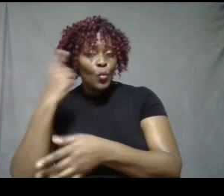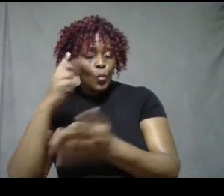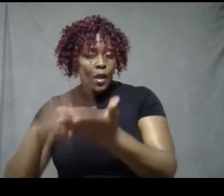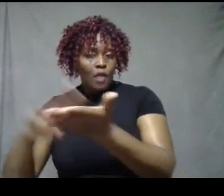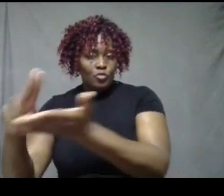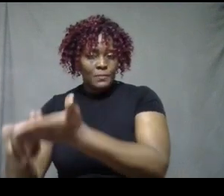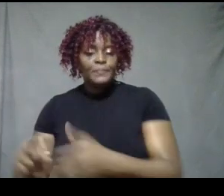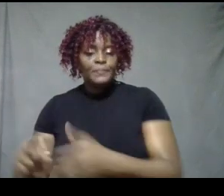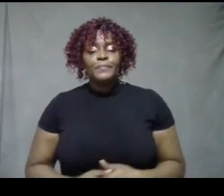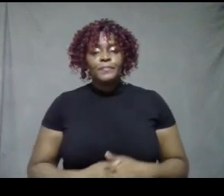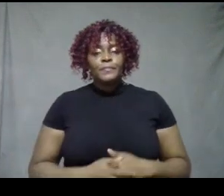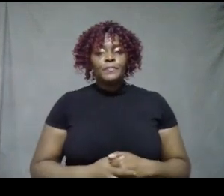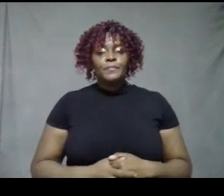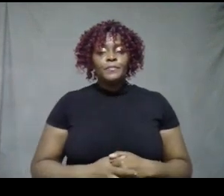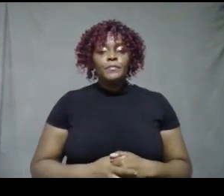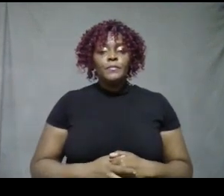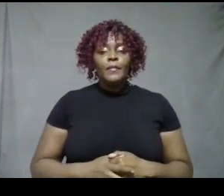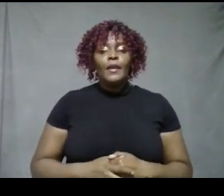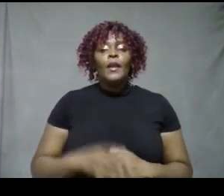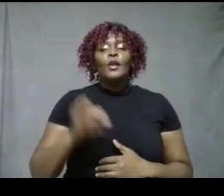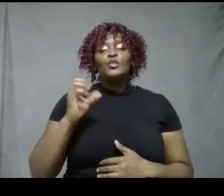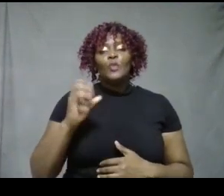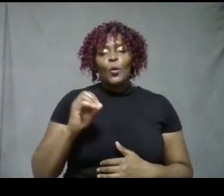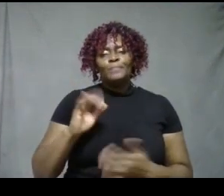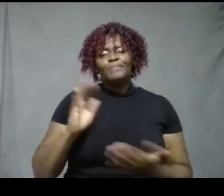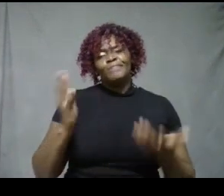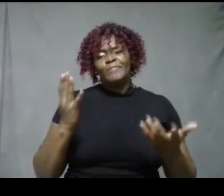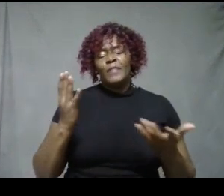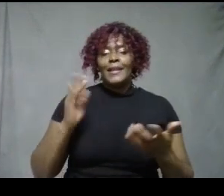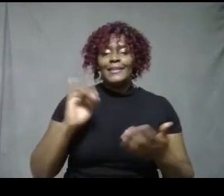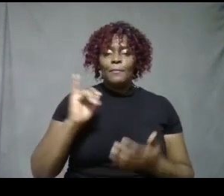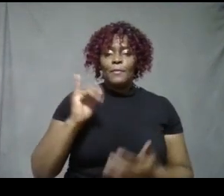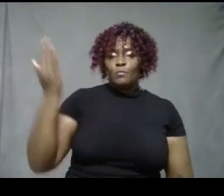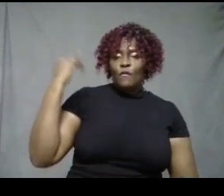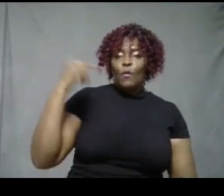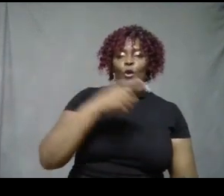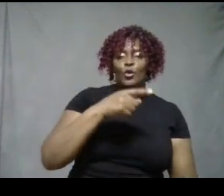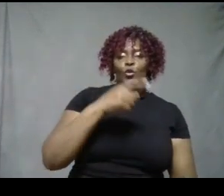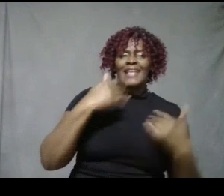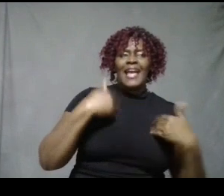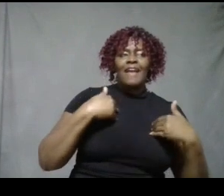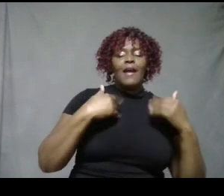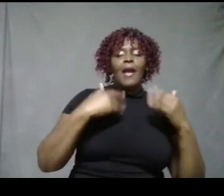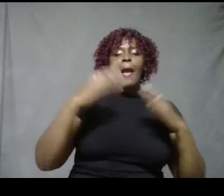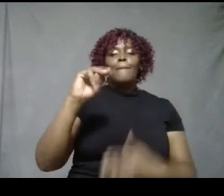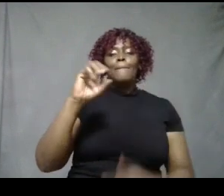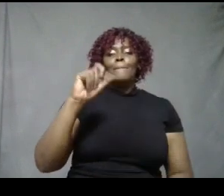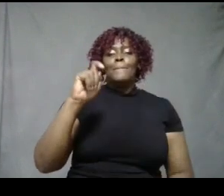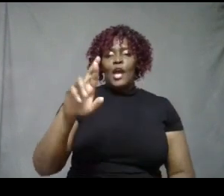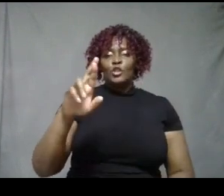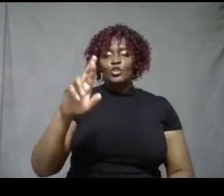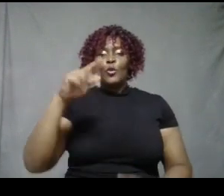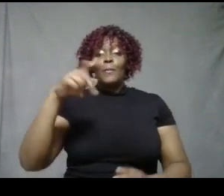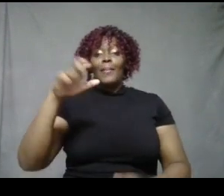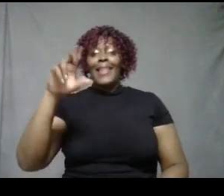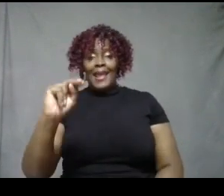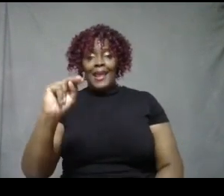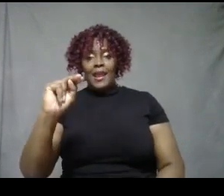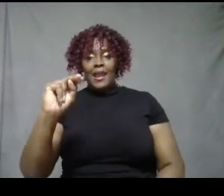In all likelihood, as was the case previously, you would have a master plan that's attached to that new development